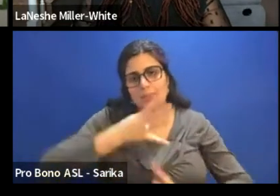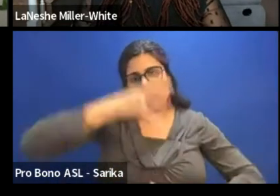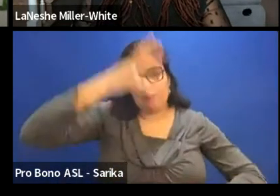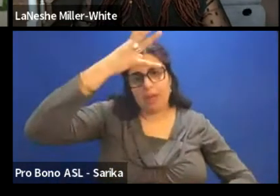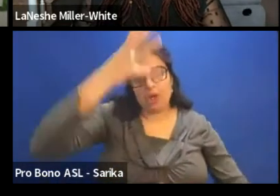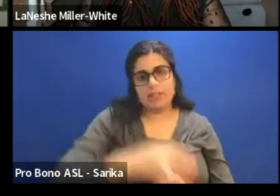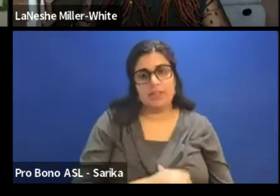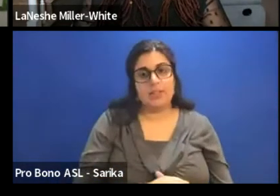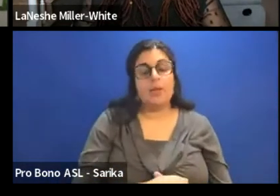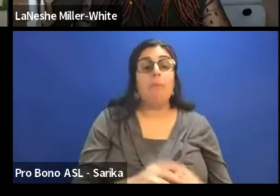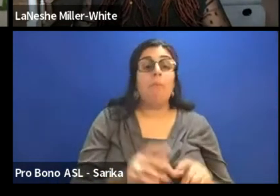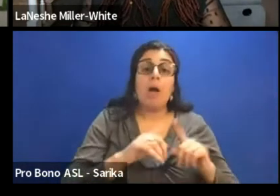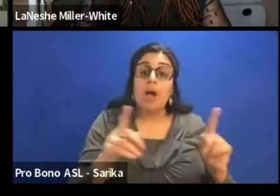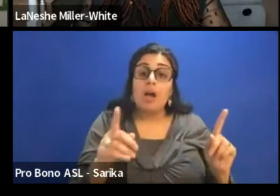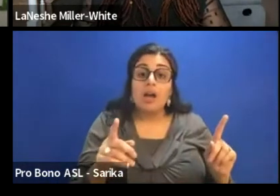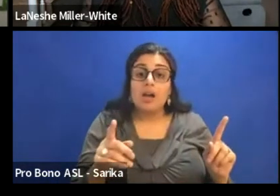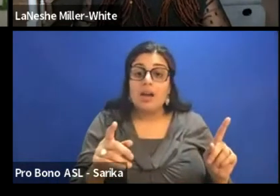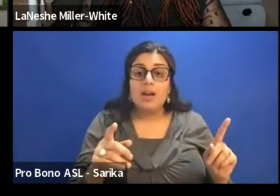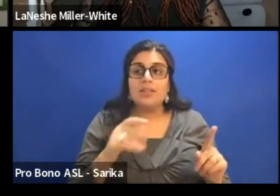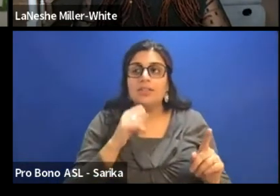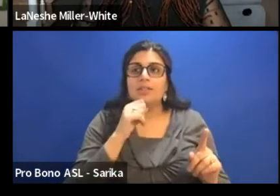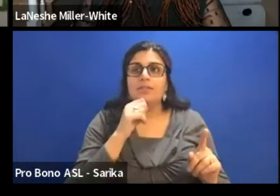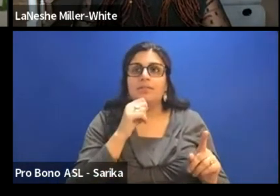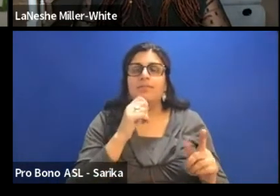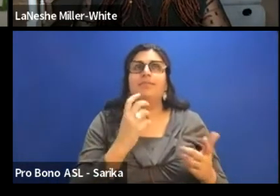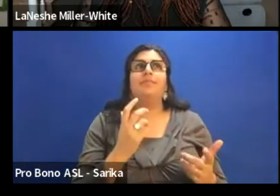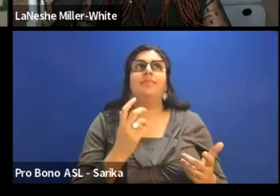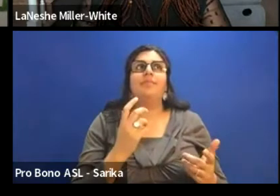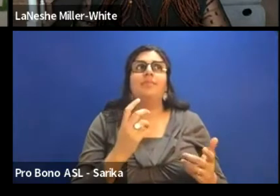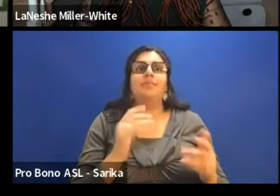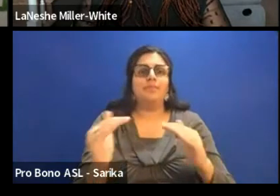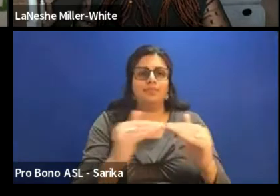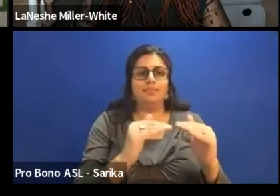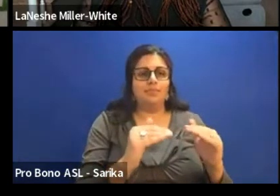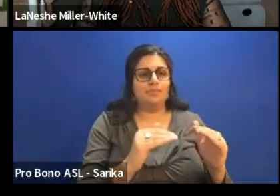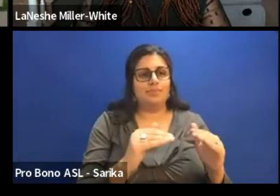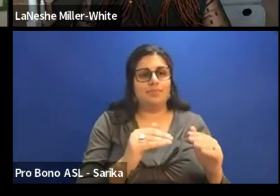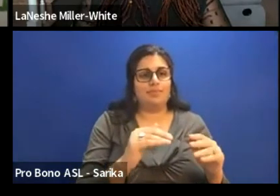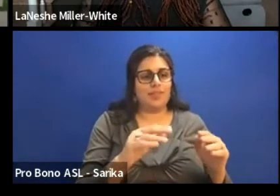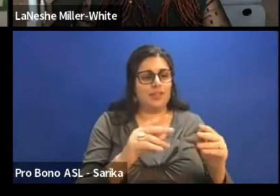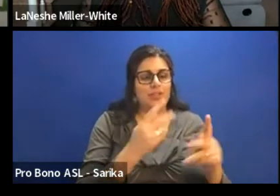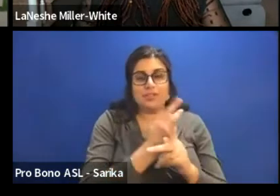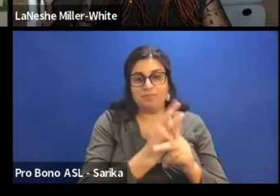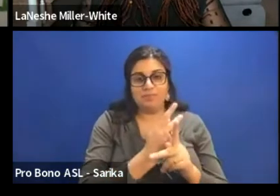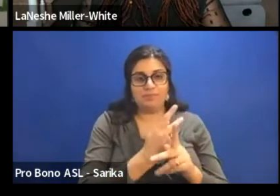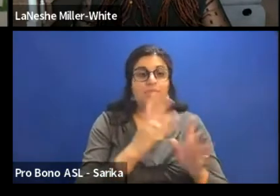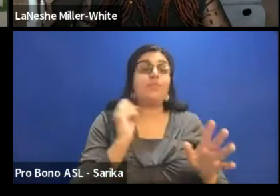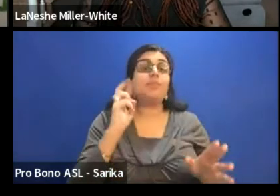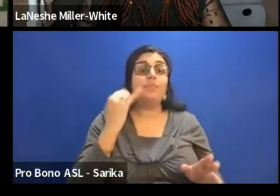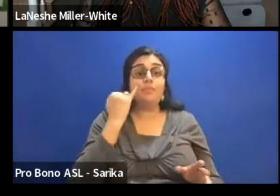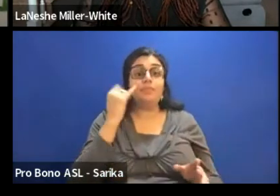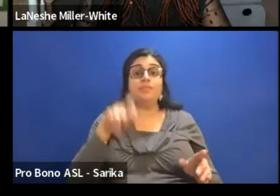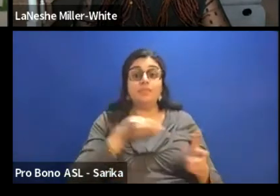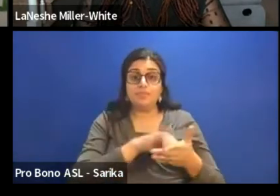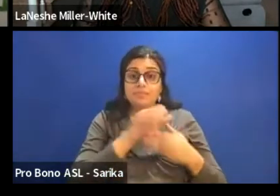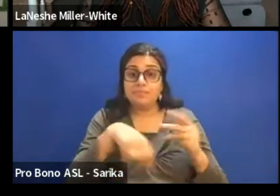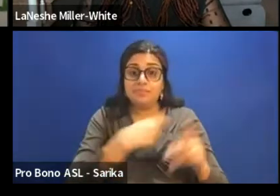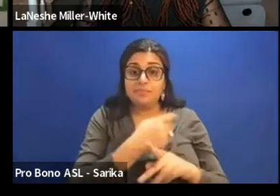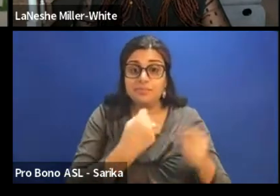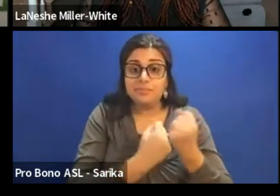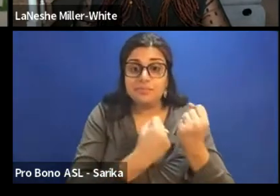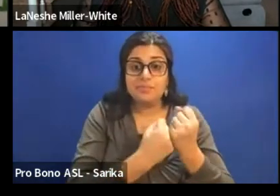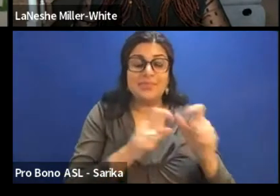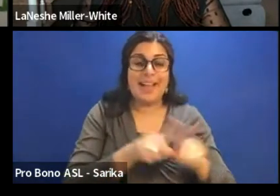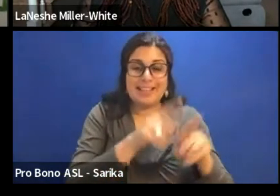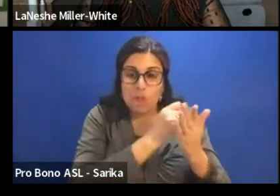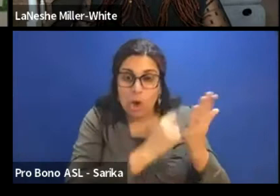But is no less, you know, a part of a community of caregivers. Or if you need that support, or you need that support as an